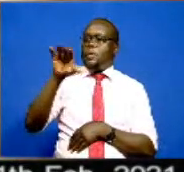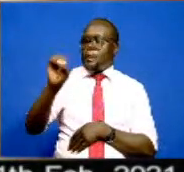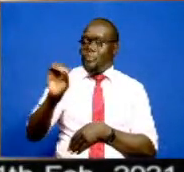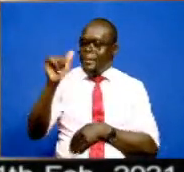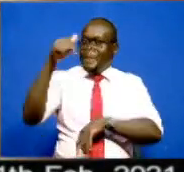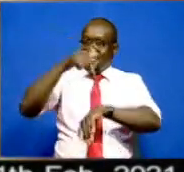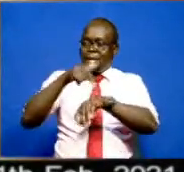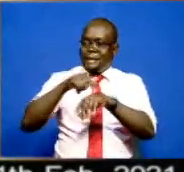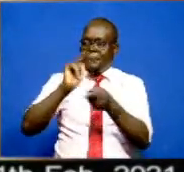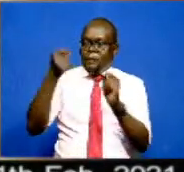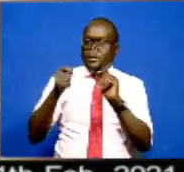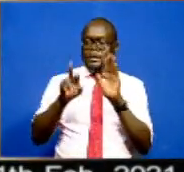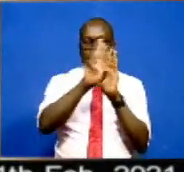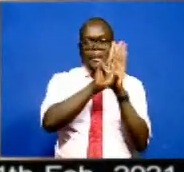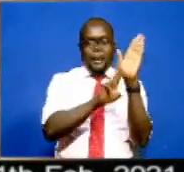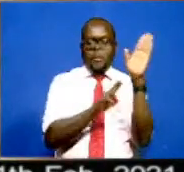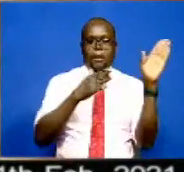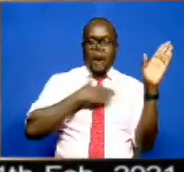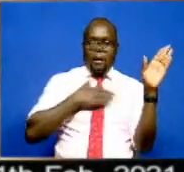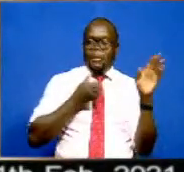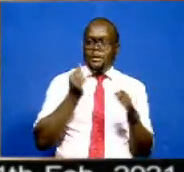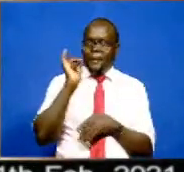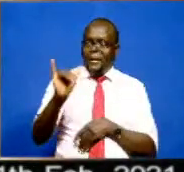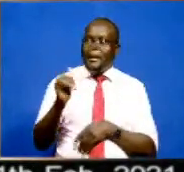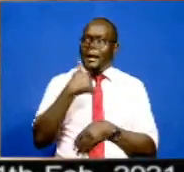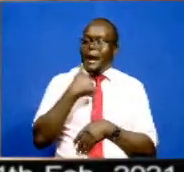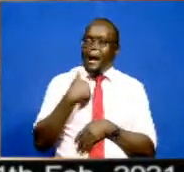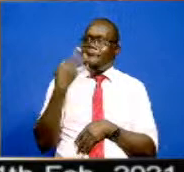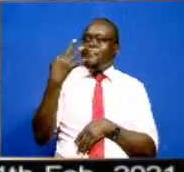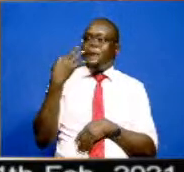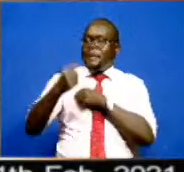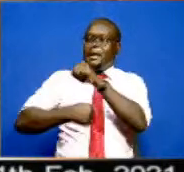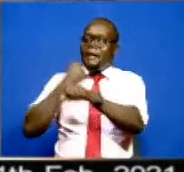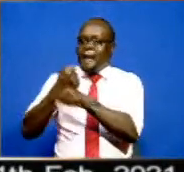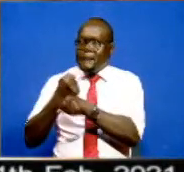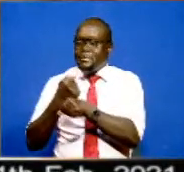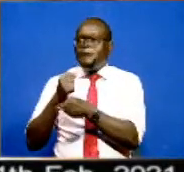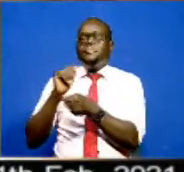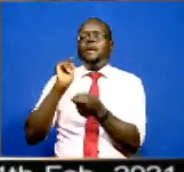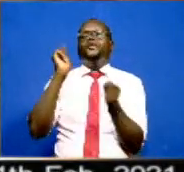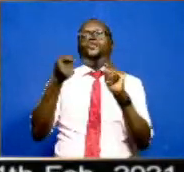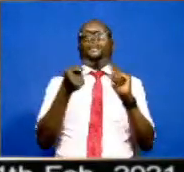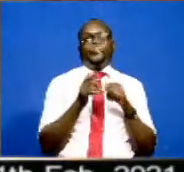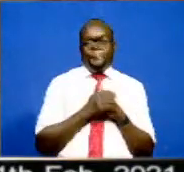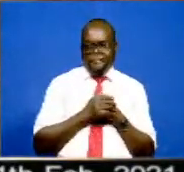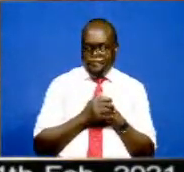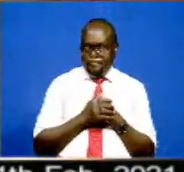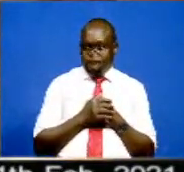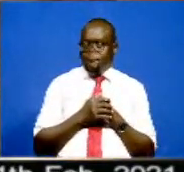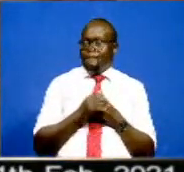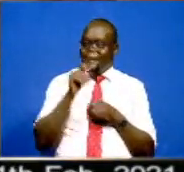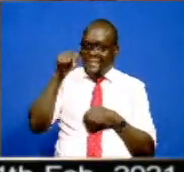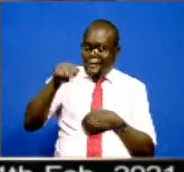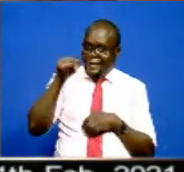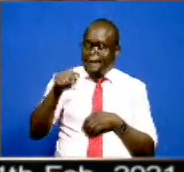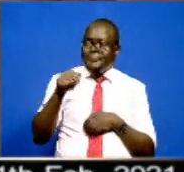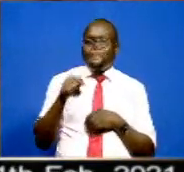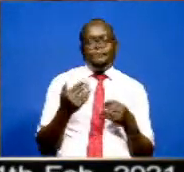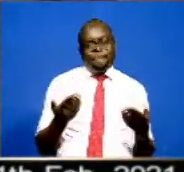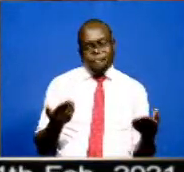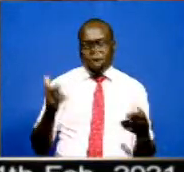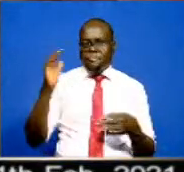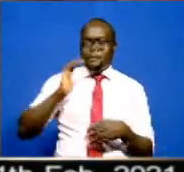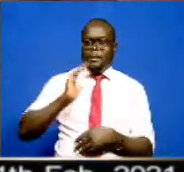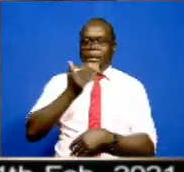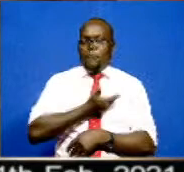House changed the standing orders so that we can have it for 3 years and it can be changed, Mr. Speaker. Mr. Speaker, this is the